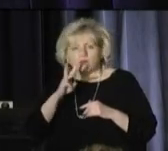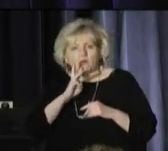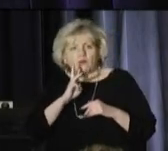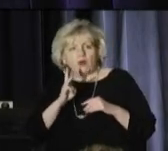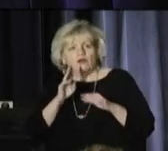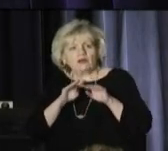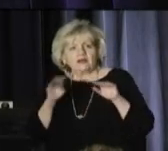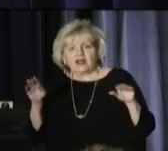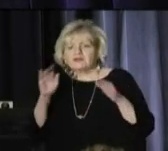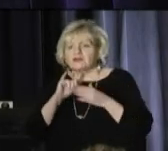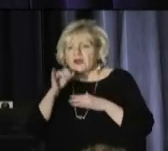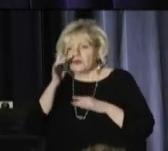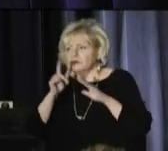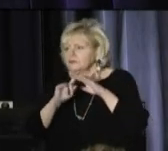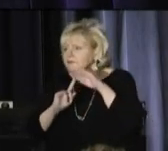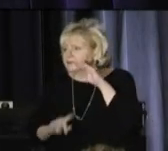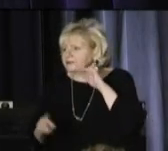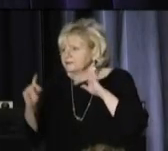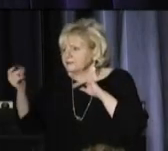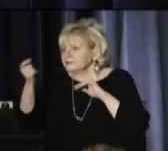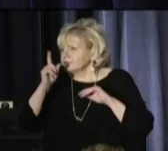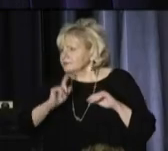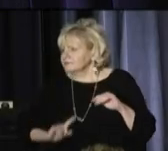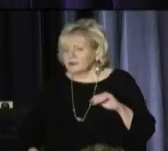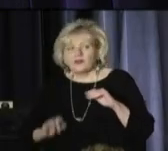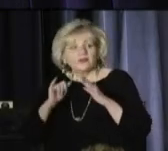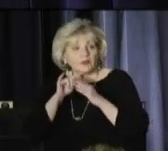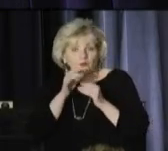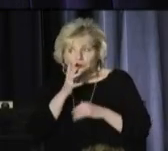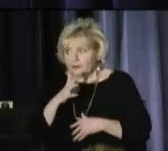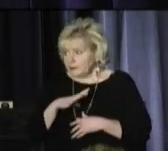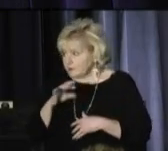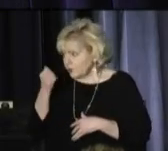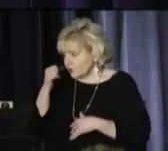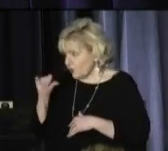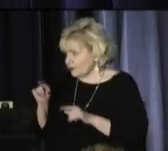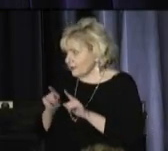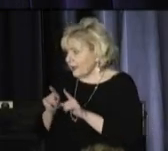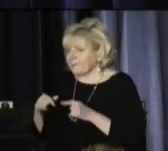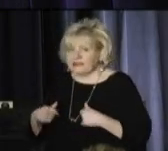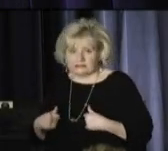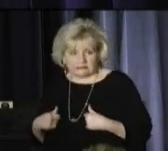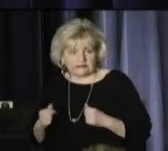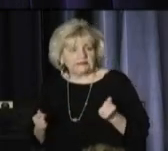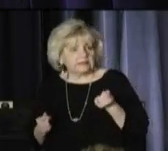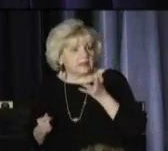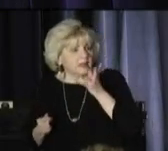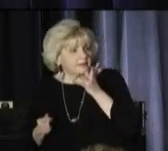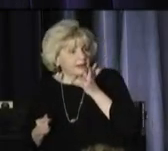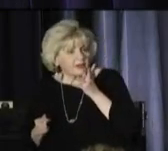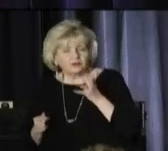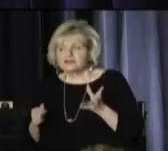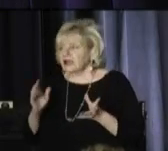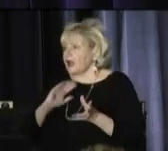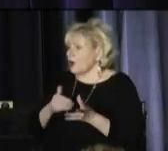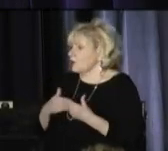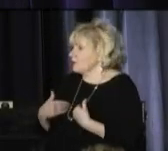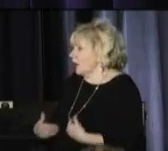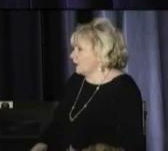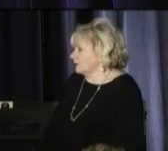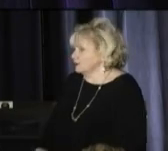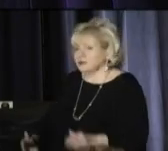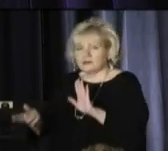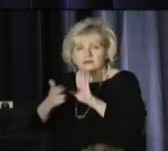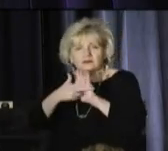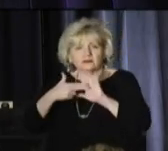us in a single gulp. Even the women, girls like me, our mothers and tias, our bodies are branded